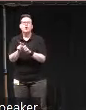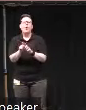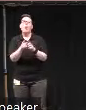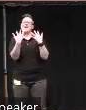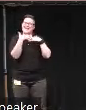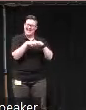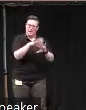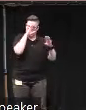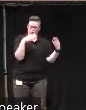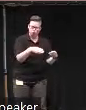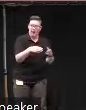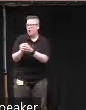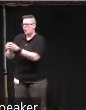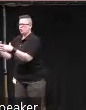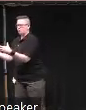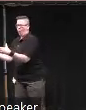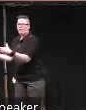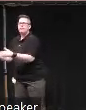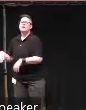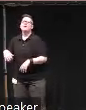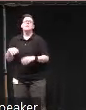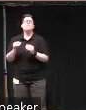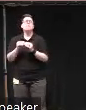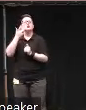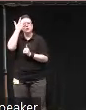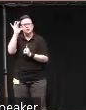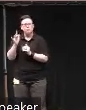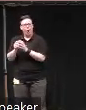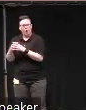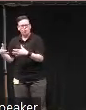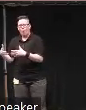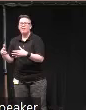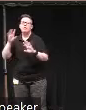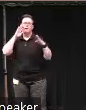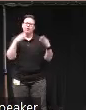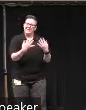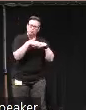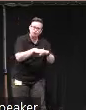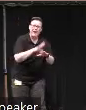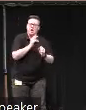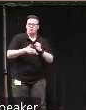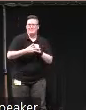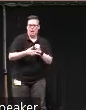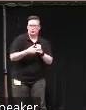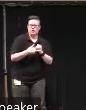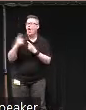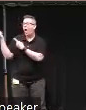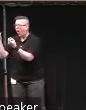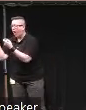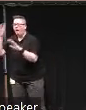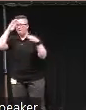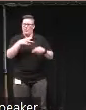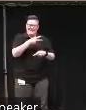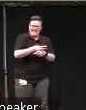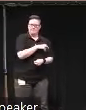growth, particularly smart growth, and focus more on retention than in recruitment, with a